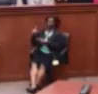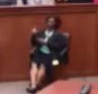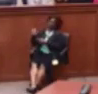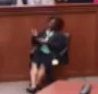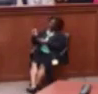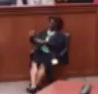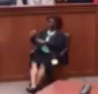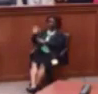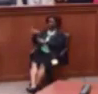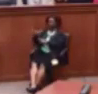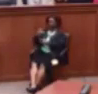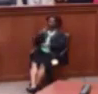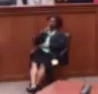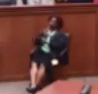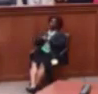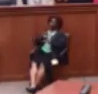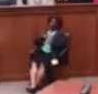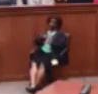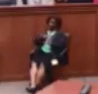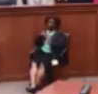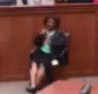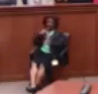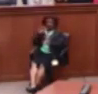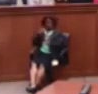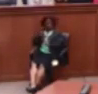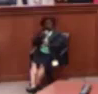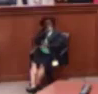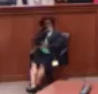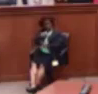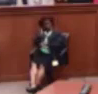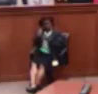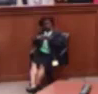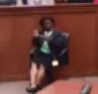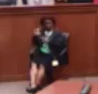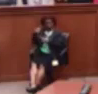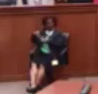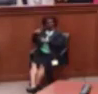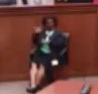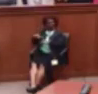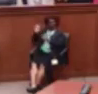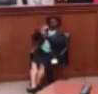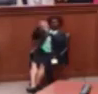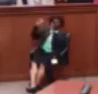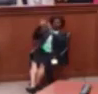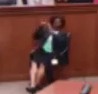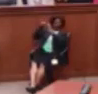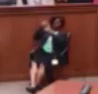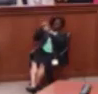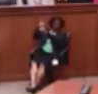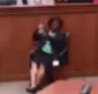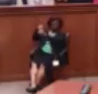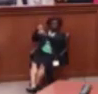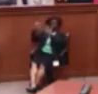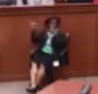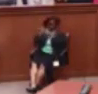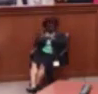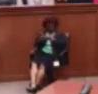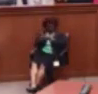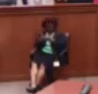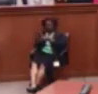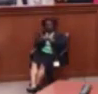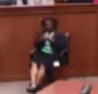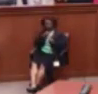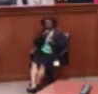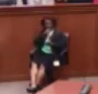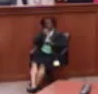commitment that if we transition to the regional Carl Perkins teams model as being the foundation for our Jumpstart regional teams, it